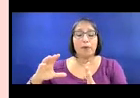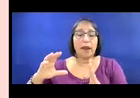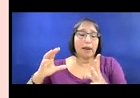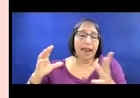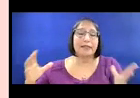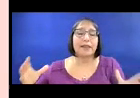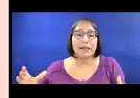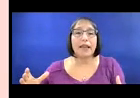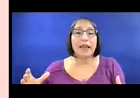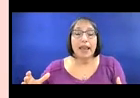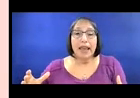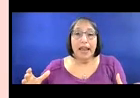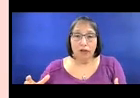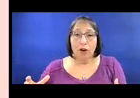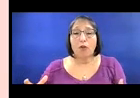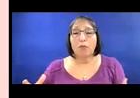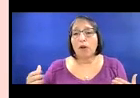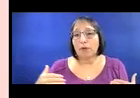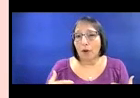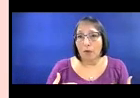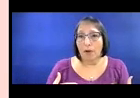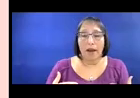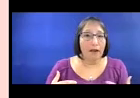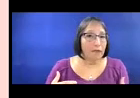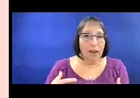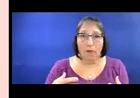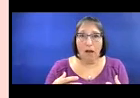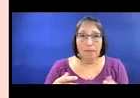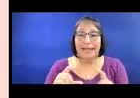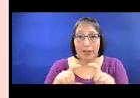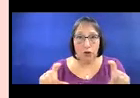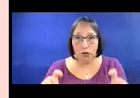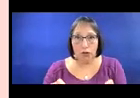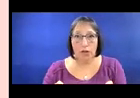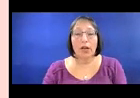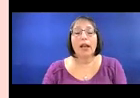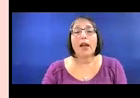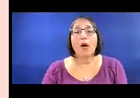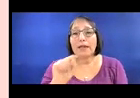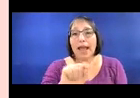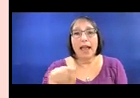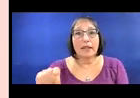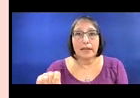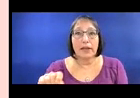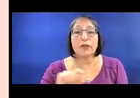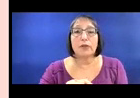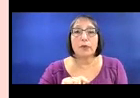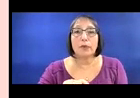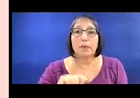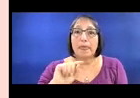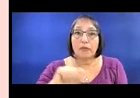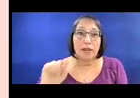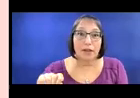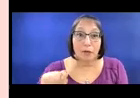KCC in general, but also, and my signature always has a link to,